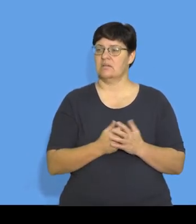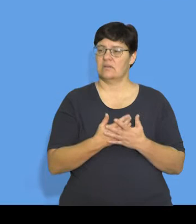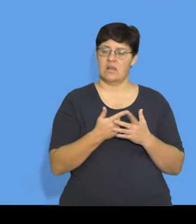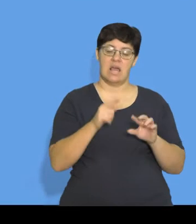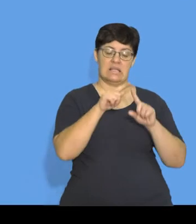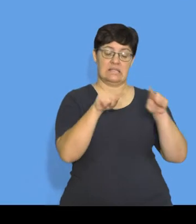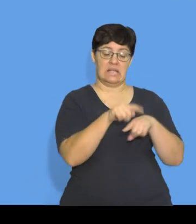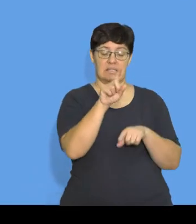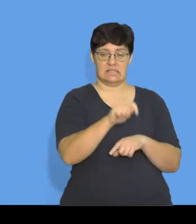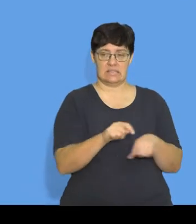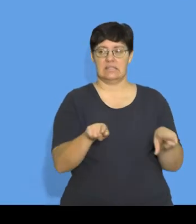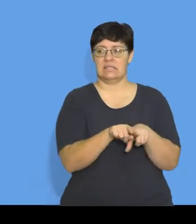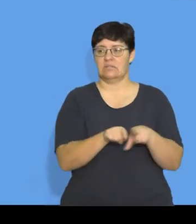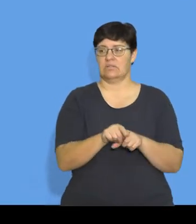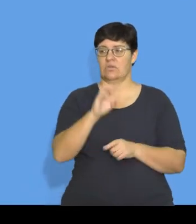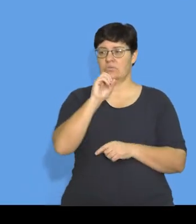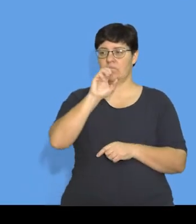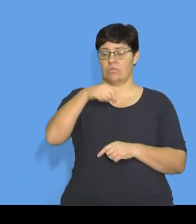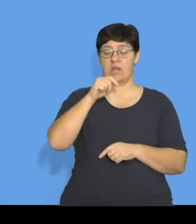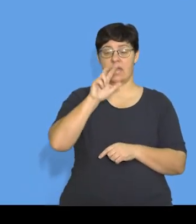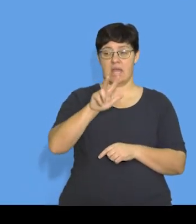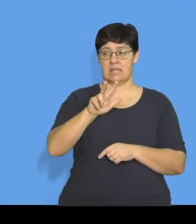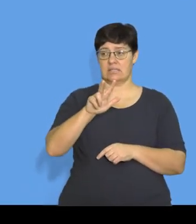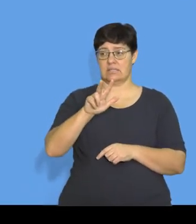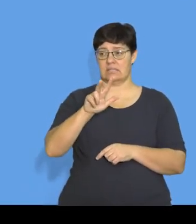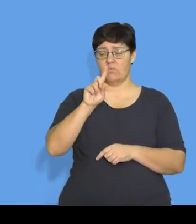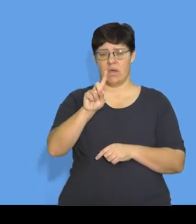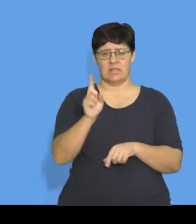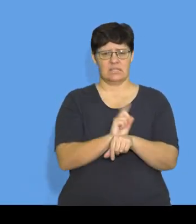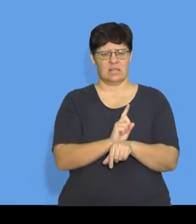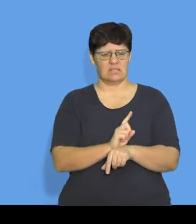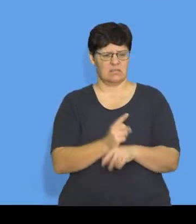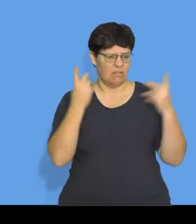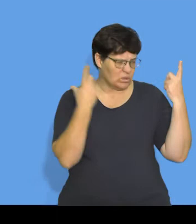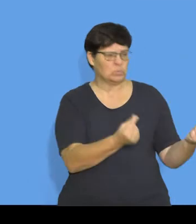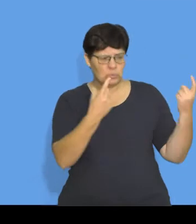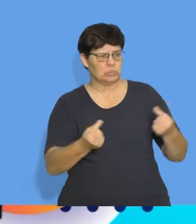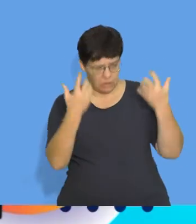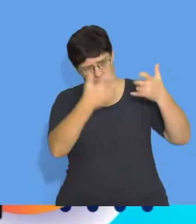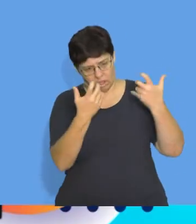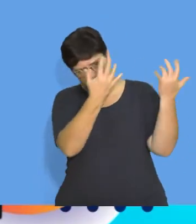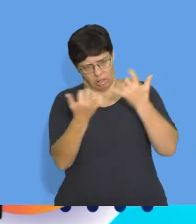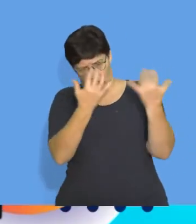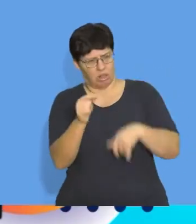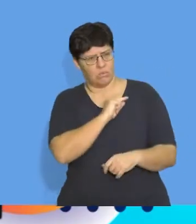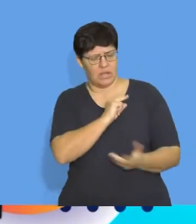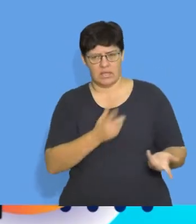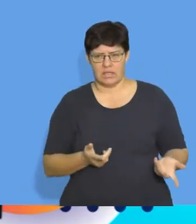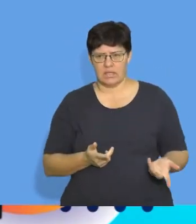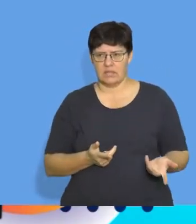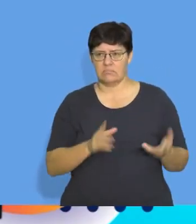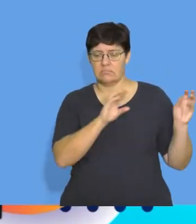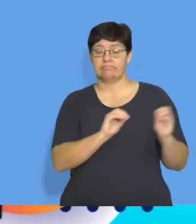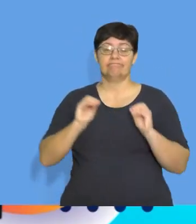T, 0,81 seconds. Why did we do all of this? So that we could put that